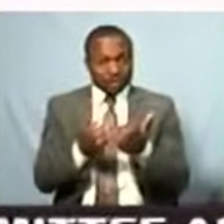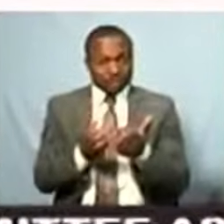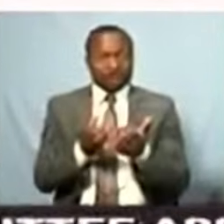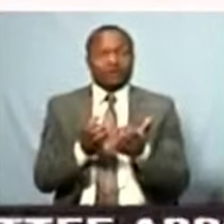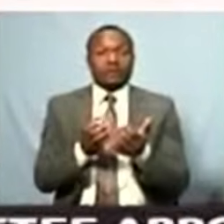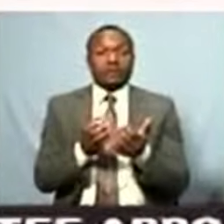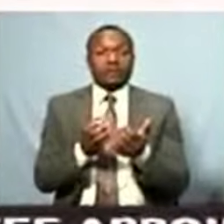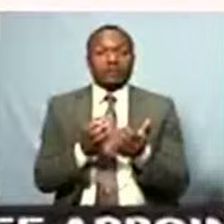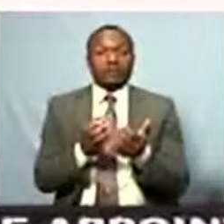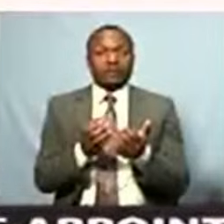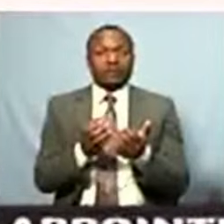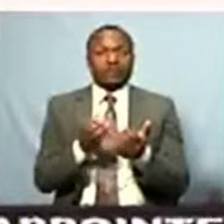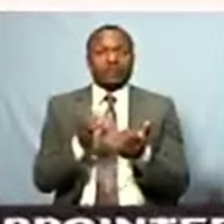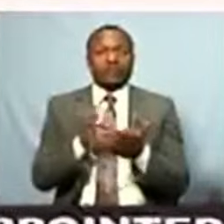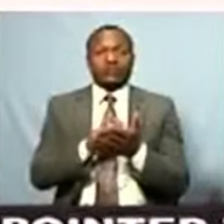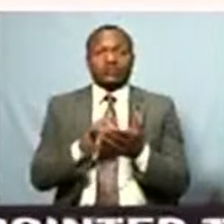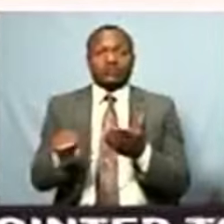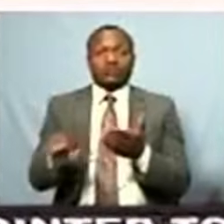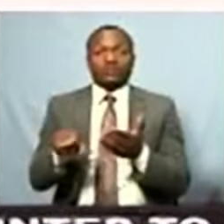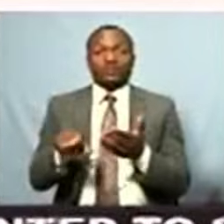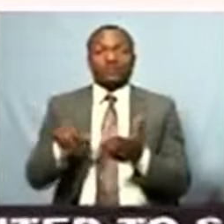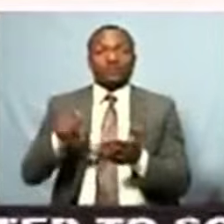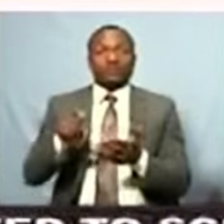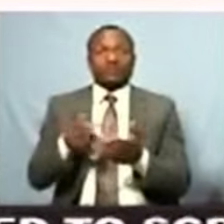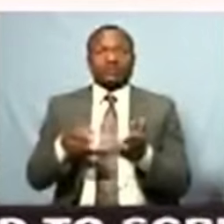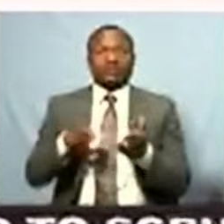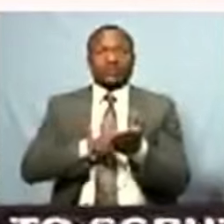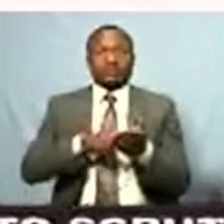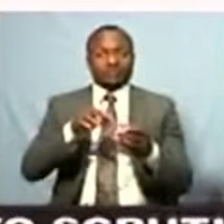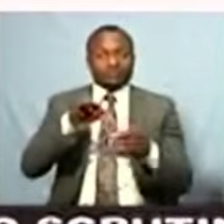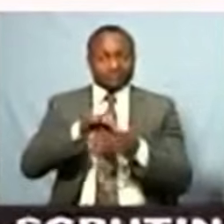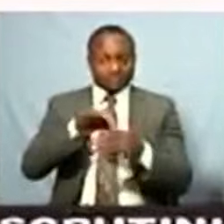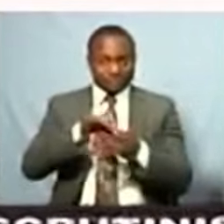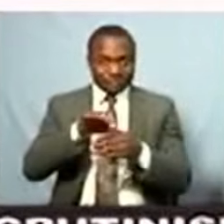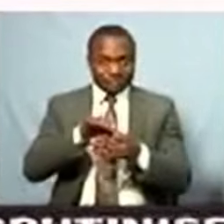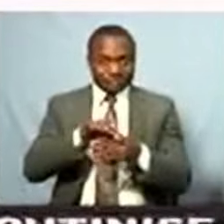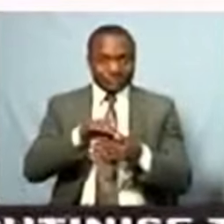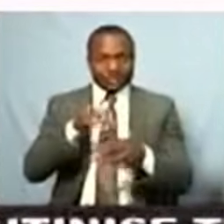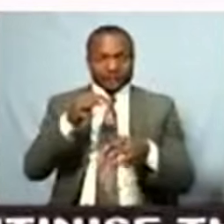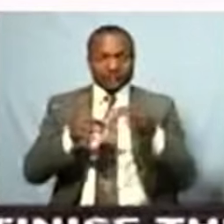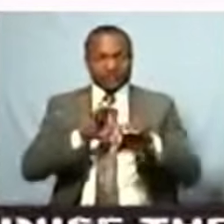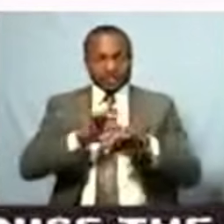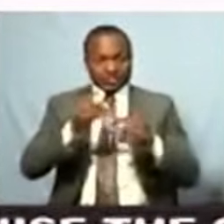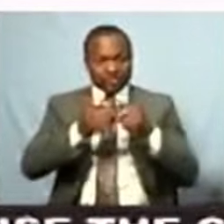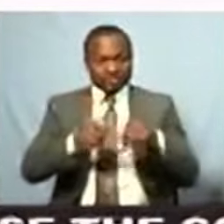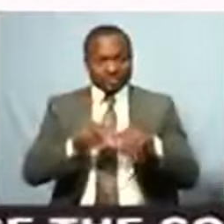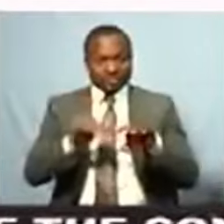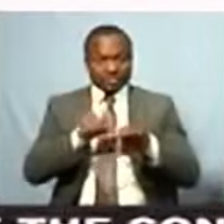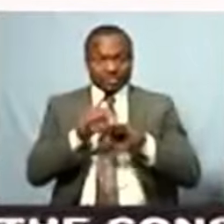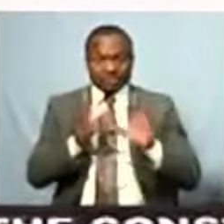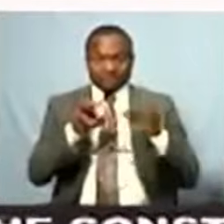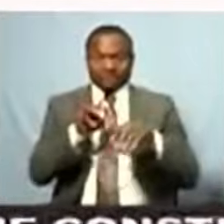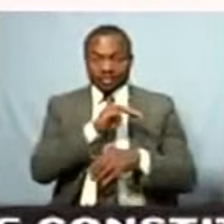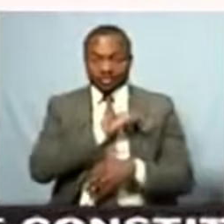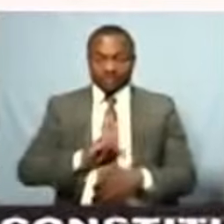eliminate the need for holding by-elections whenever a vacancy arises in the National Assembly for a member of